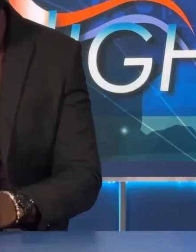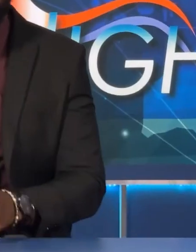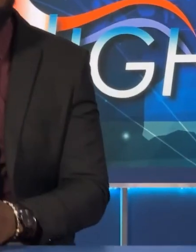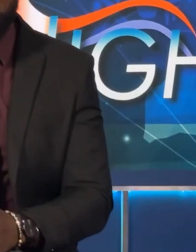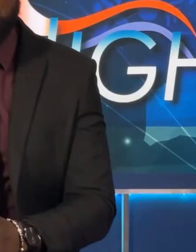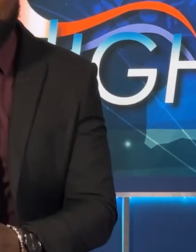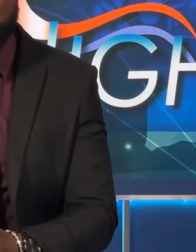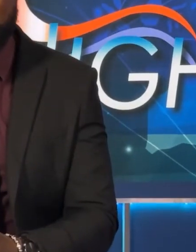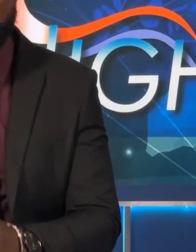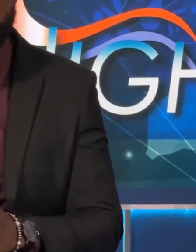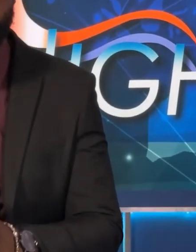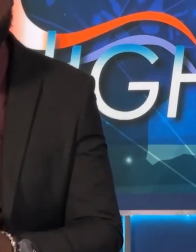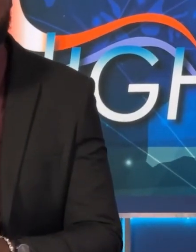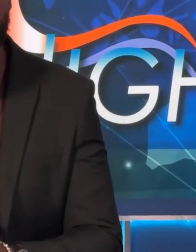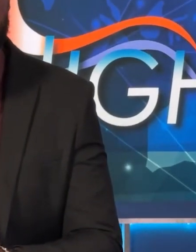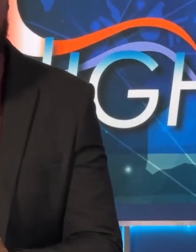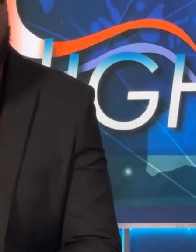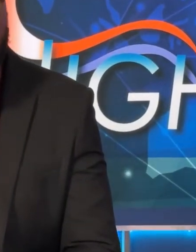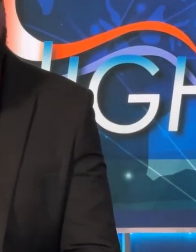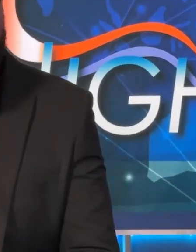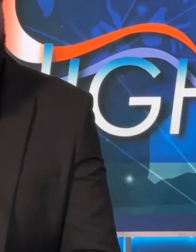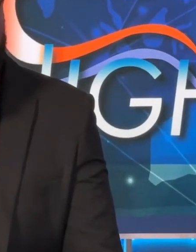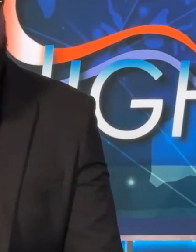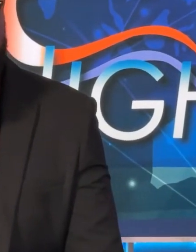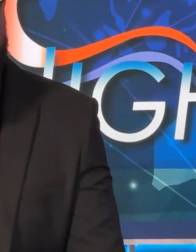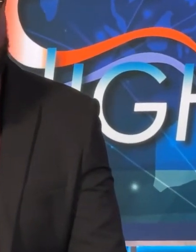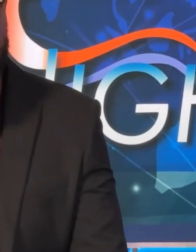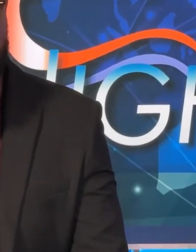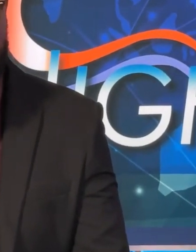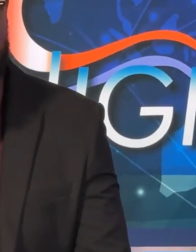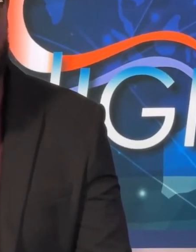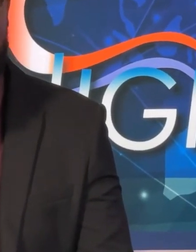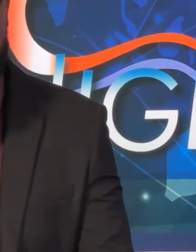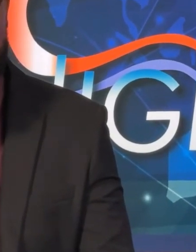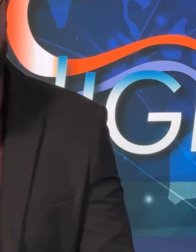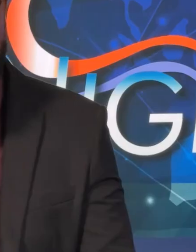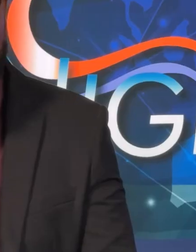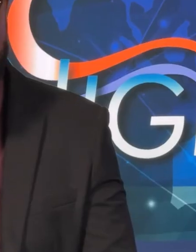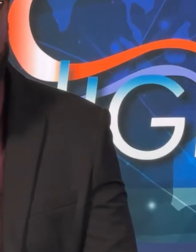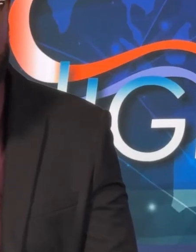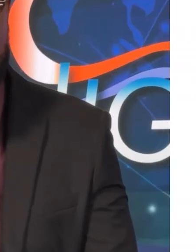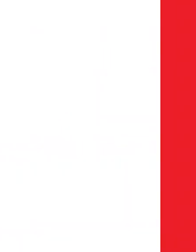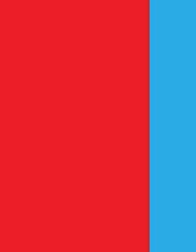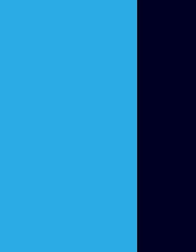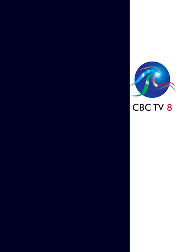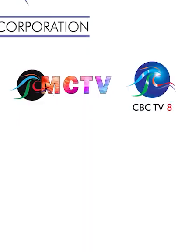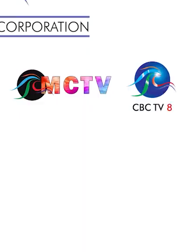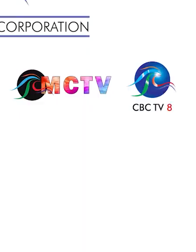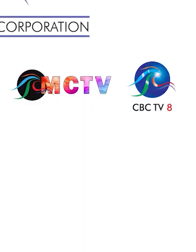Thanks for visiting us. To get more stories like this one, like and subscribe to our YouTube channel.